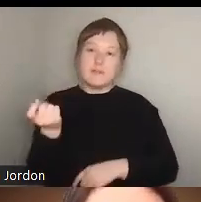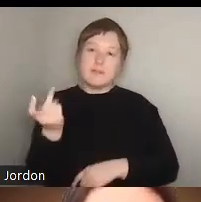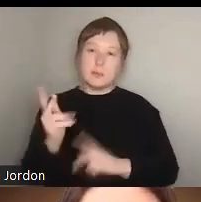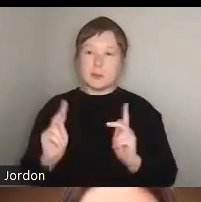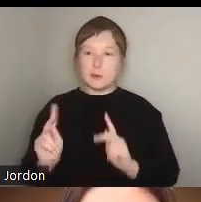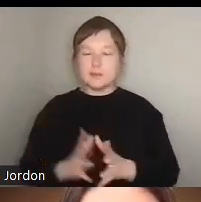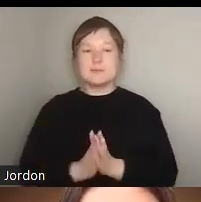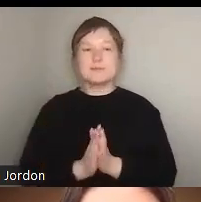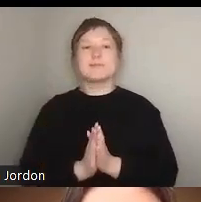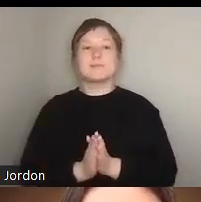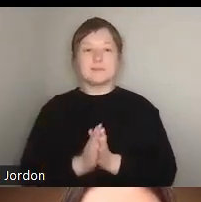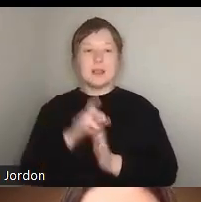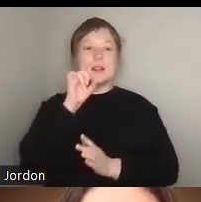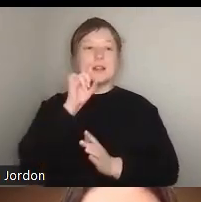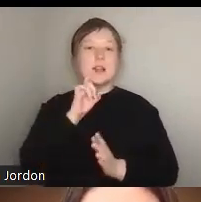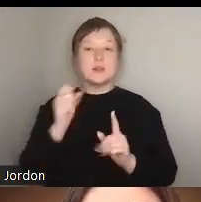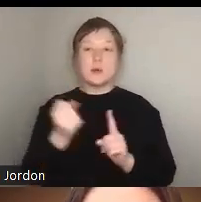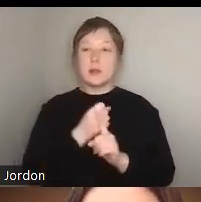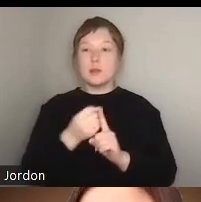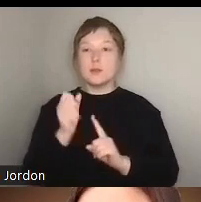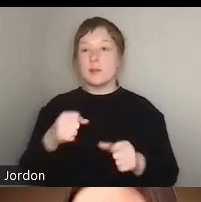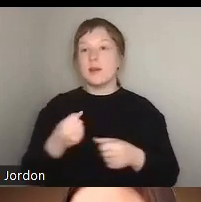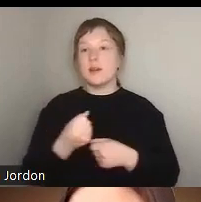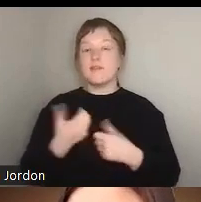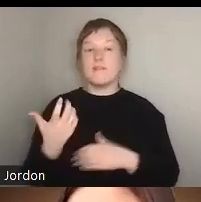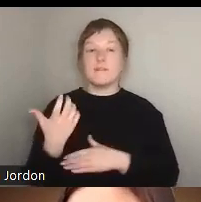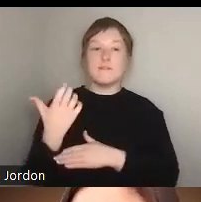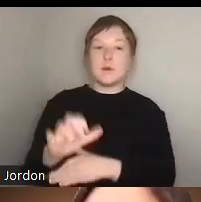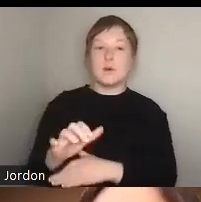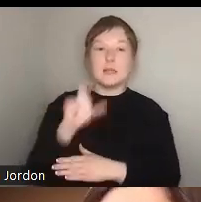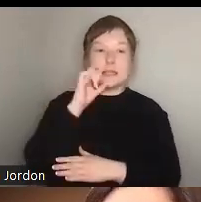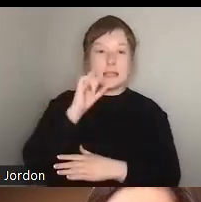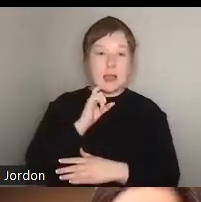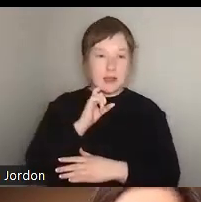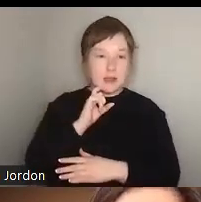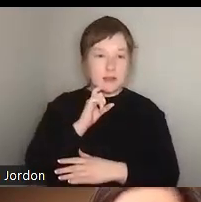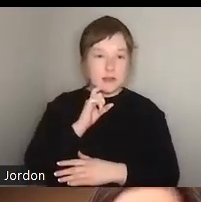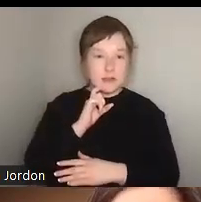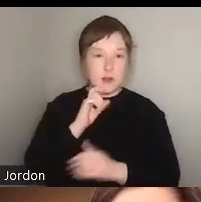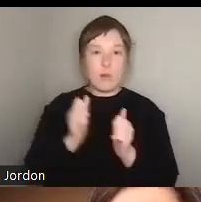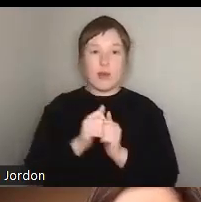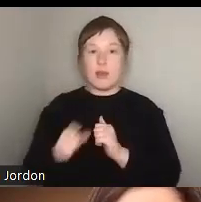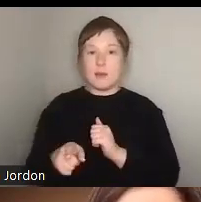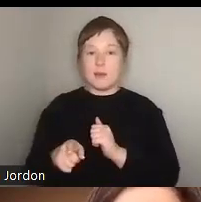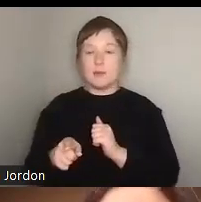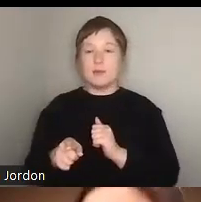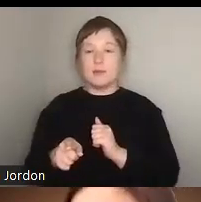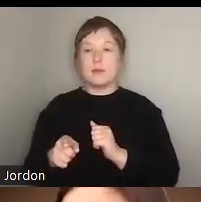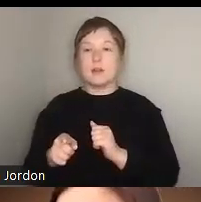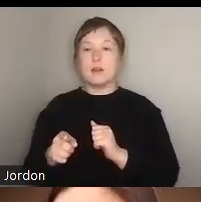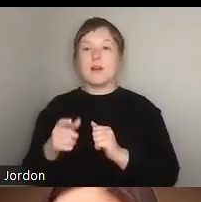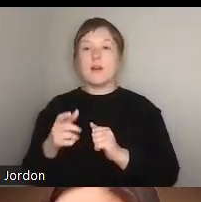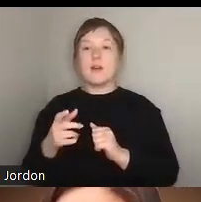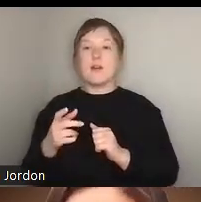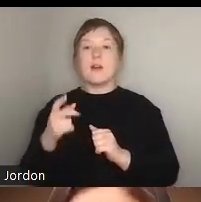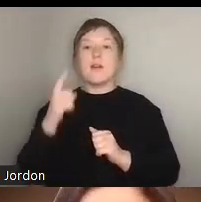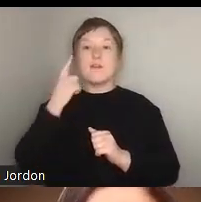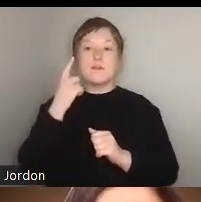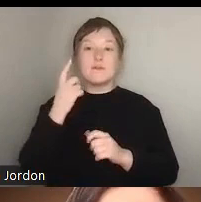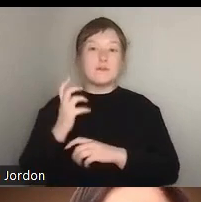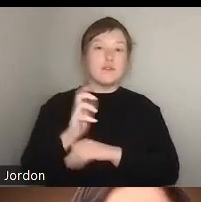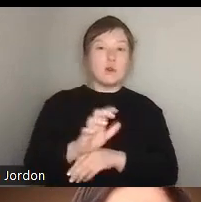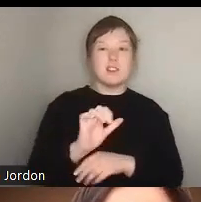So sexual abuse can be forcing sexual acts, forcing the person to do sexual acts with you, forcing them to do it to others